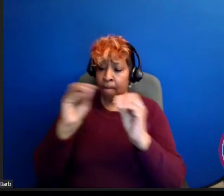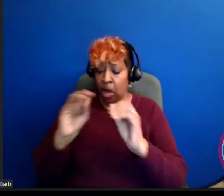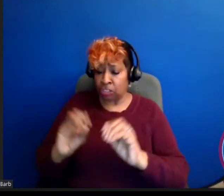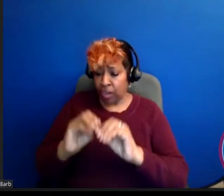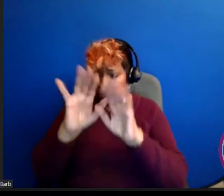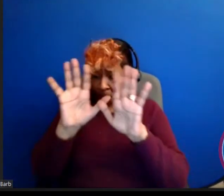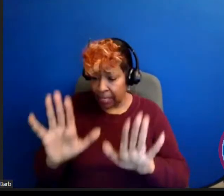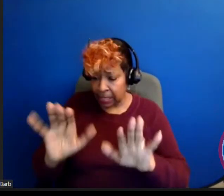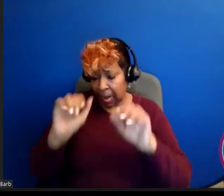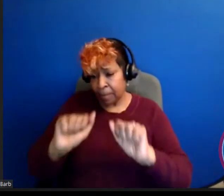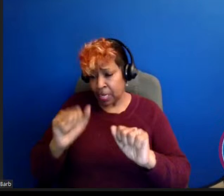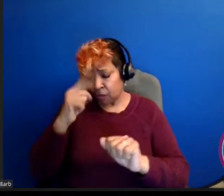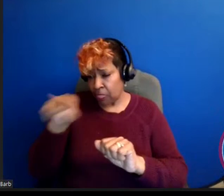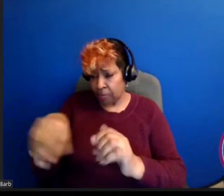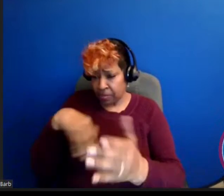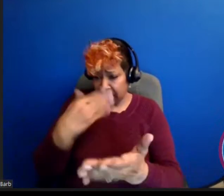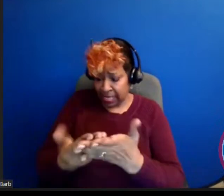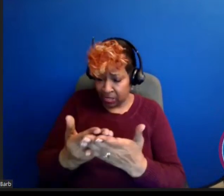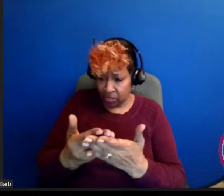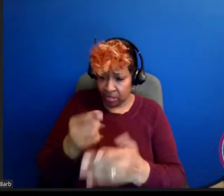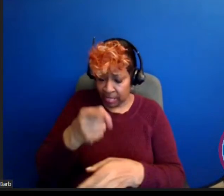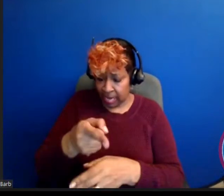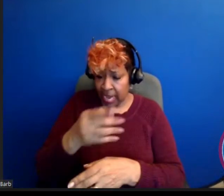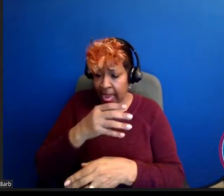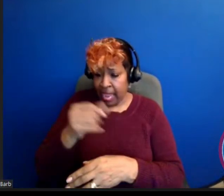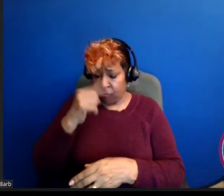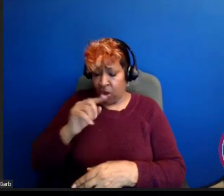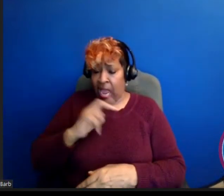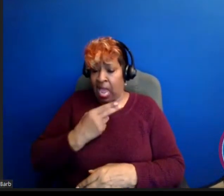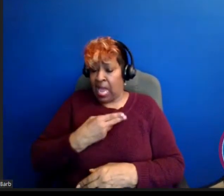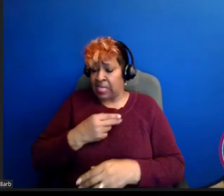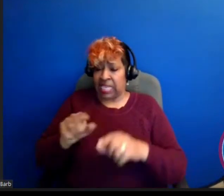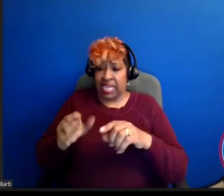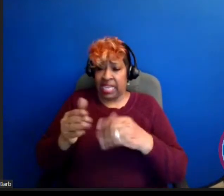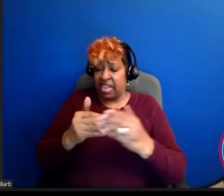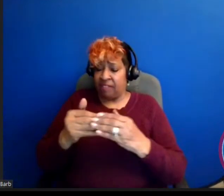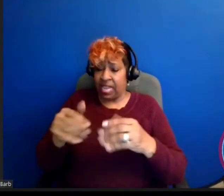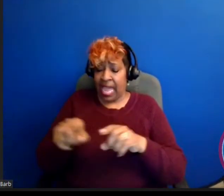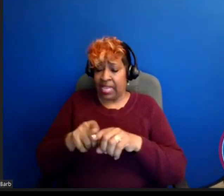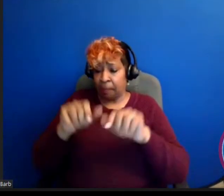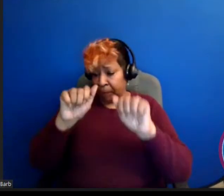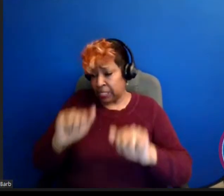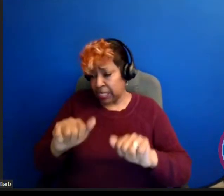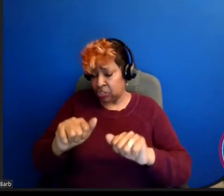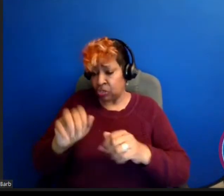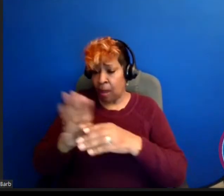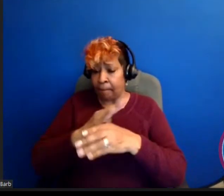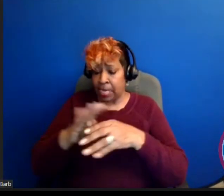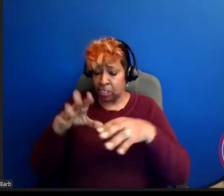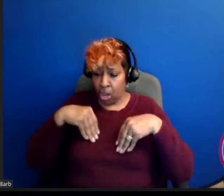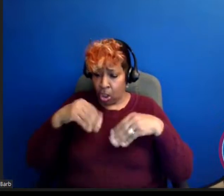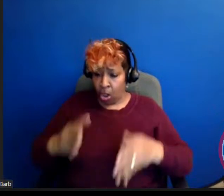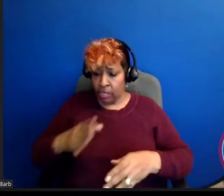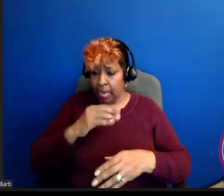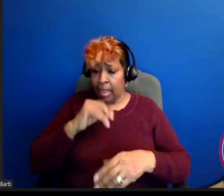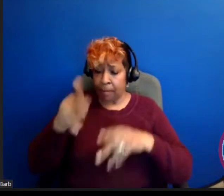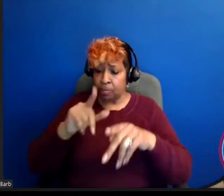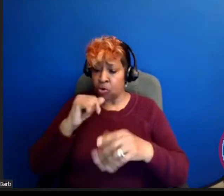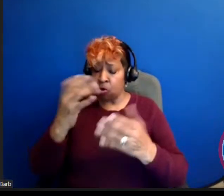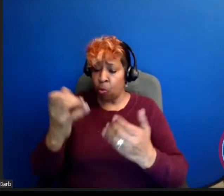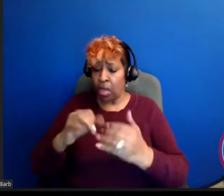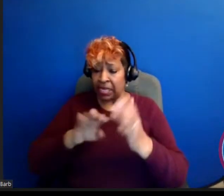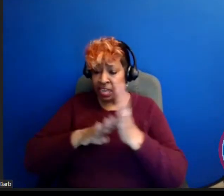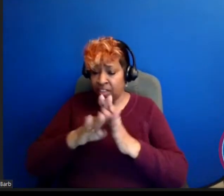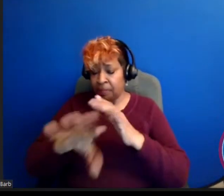ability for them to get there and for us, you know, even as potential business owners and people that want to develop outside the loop